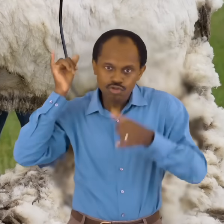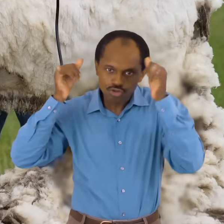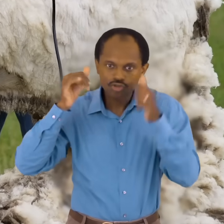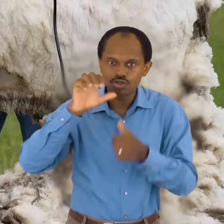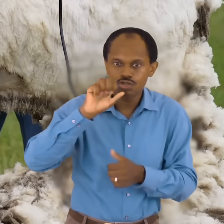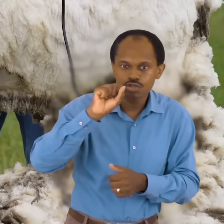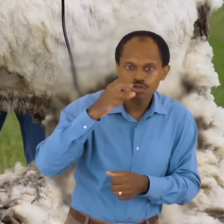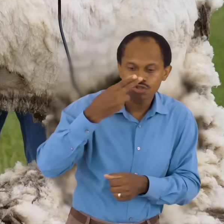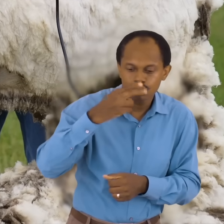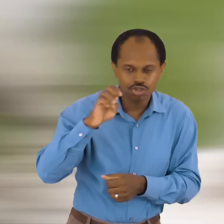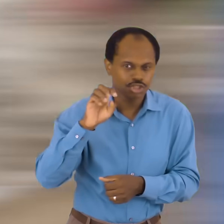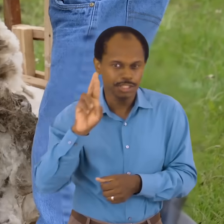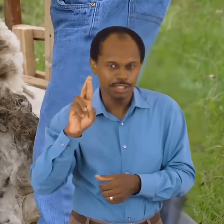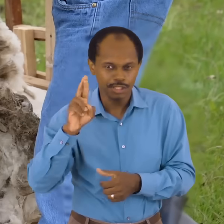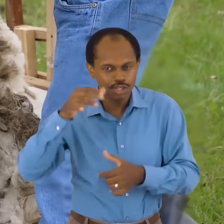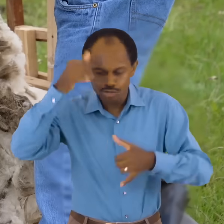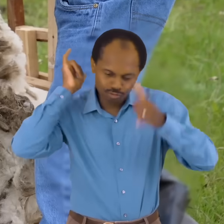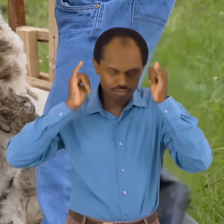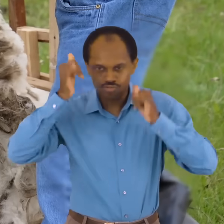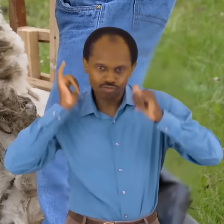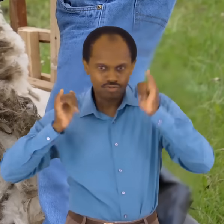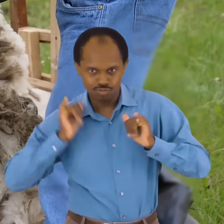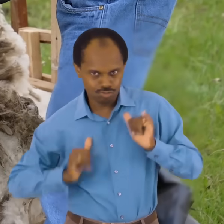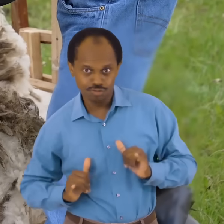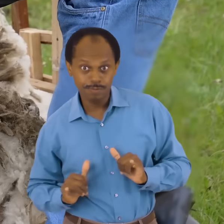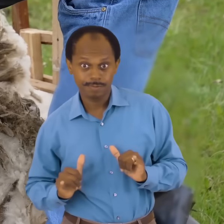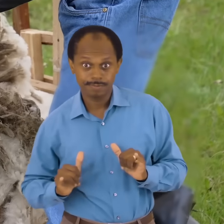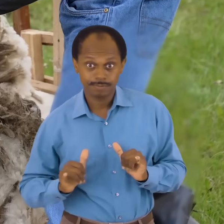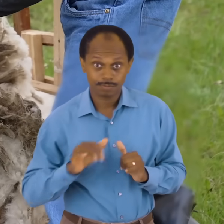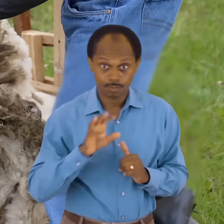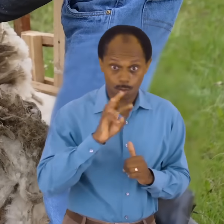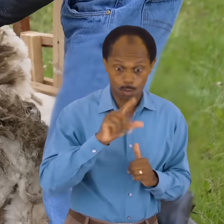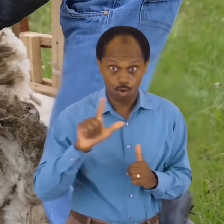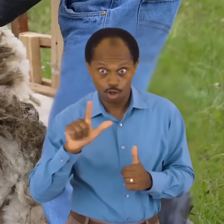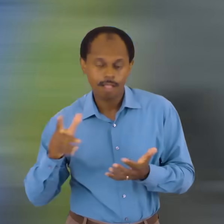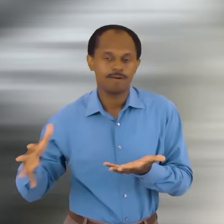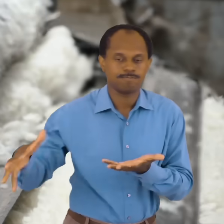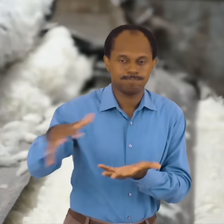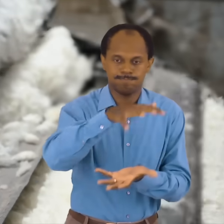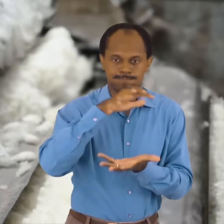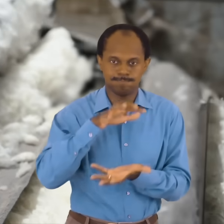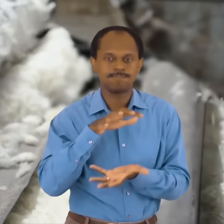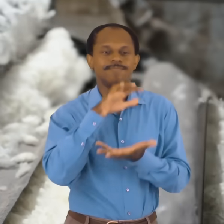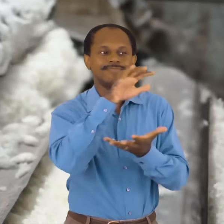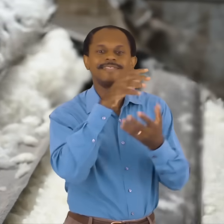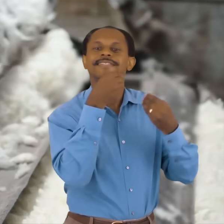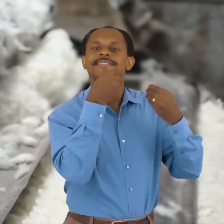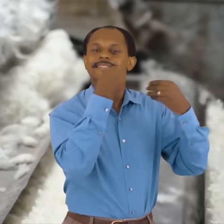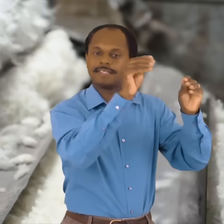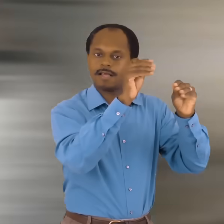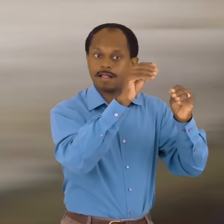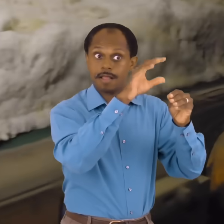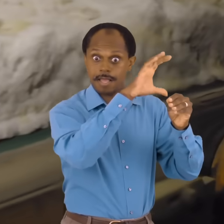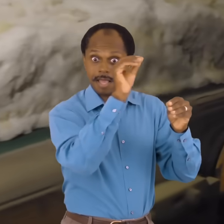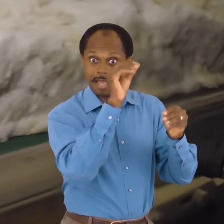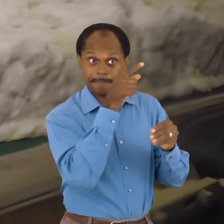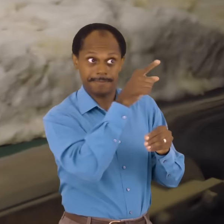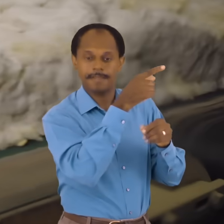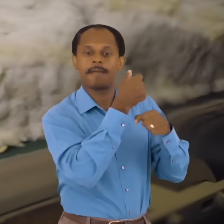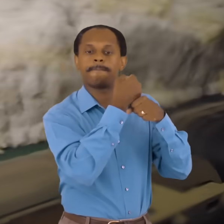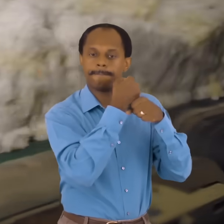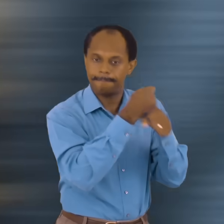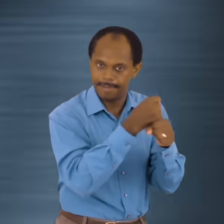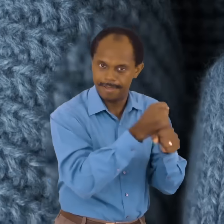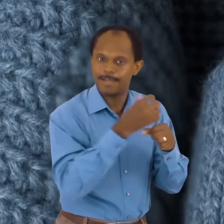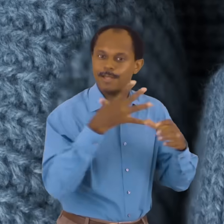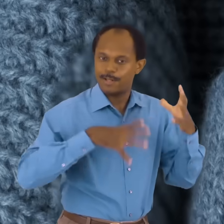a super short haircut farmers shave off most of a sheep's wool and then sell it to companies that make